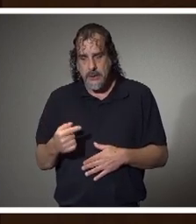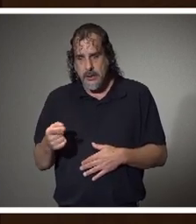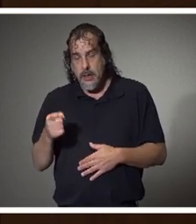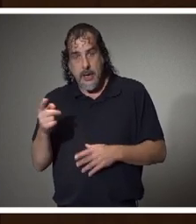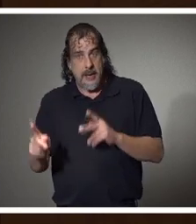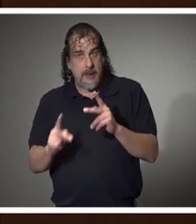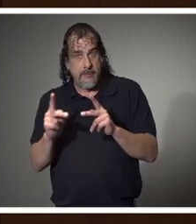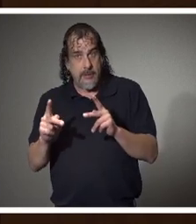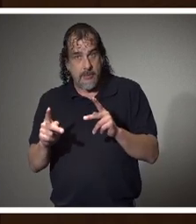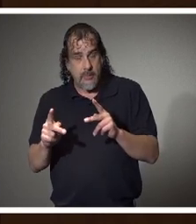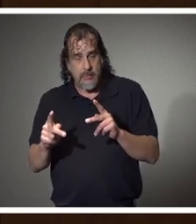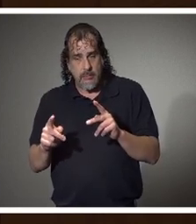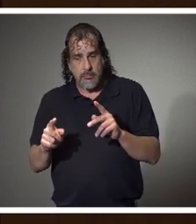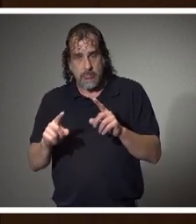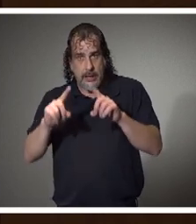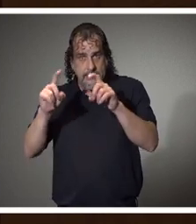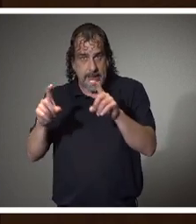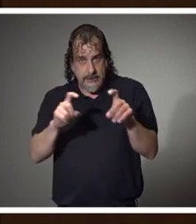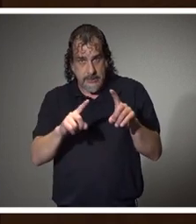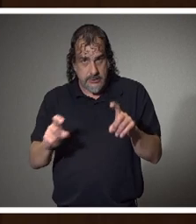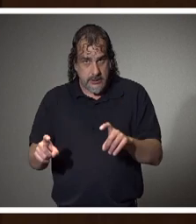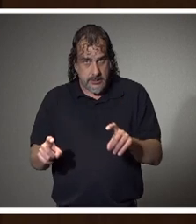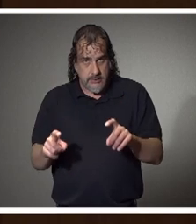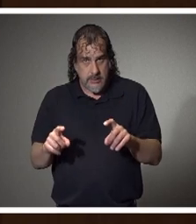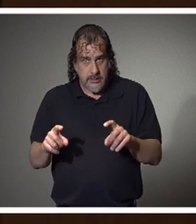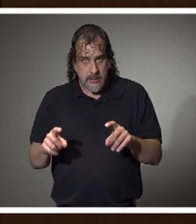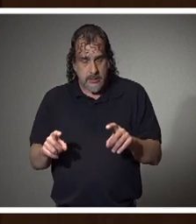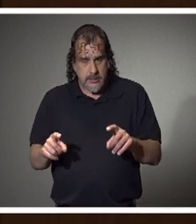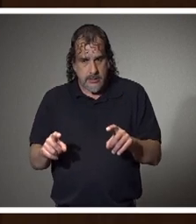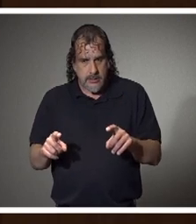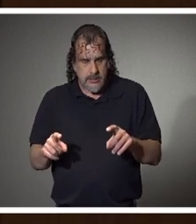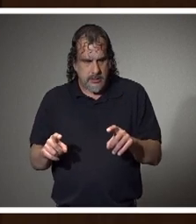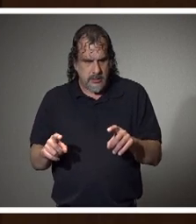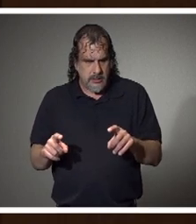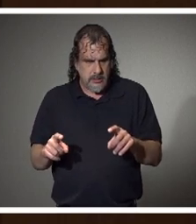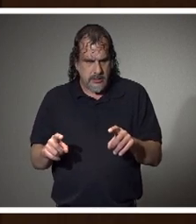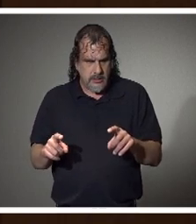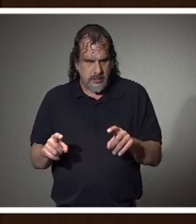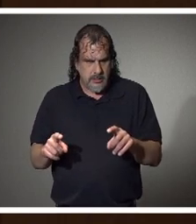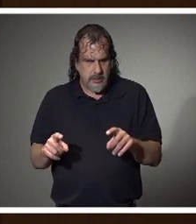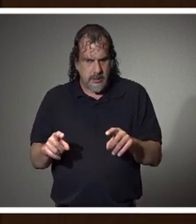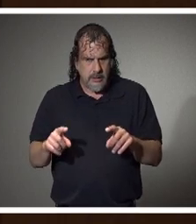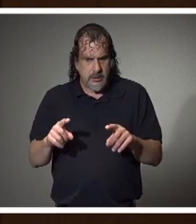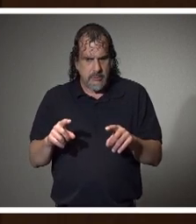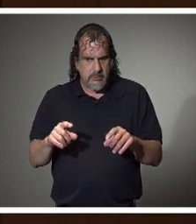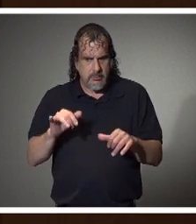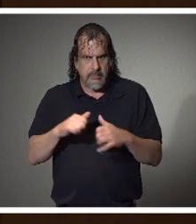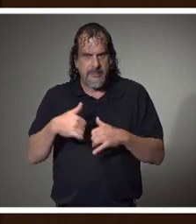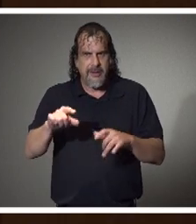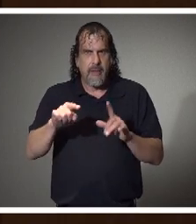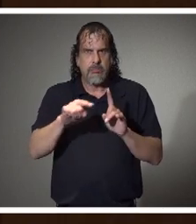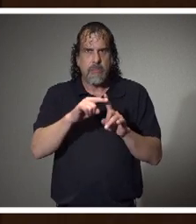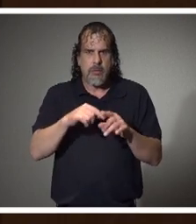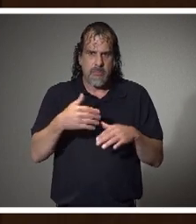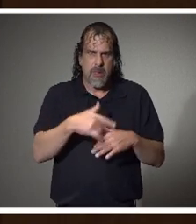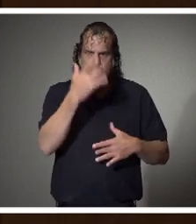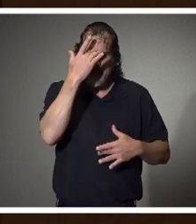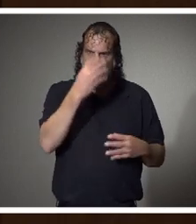tests for the genetic material lasts well beyond their illness does. And there's new data out of